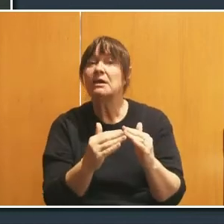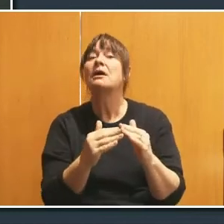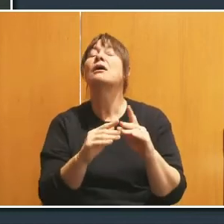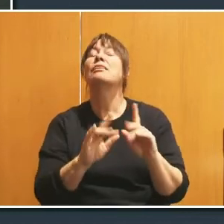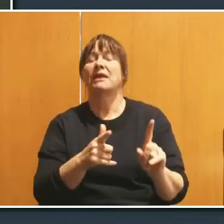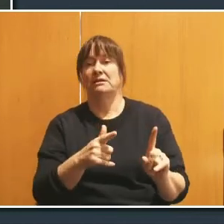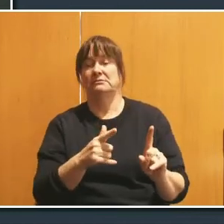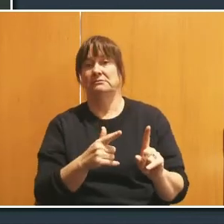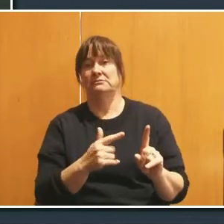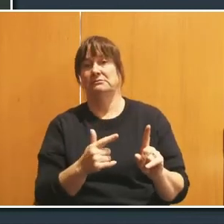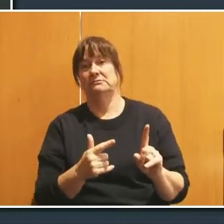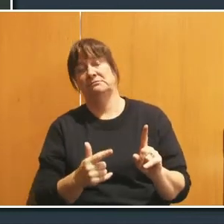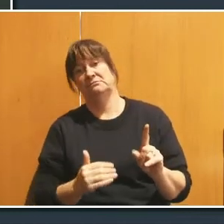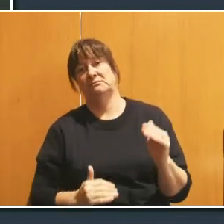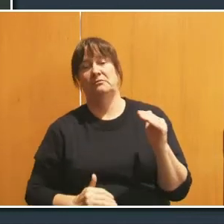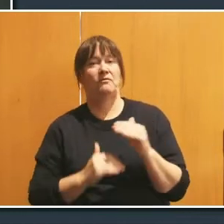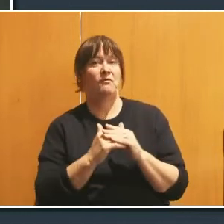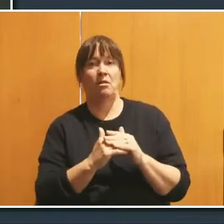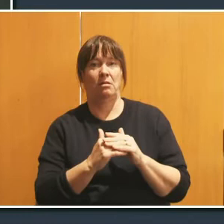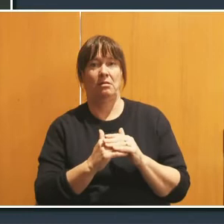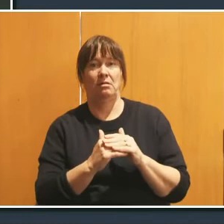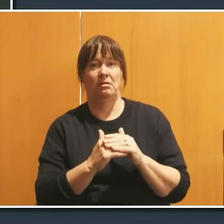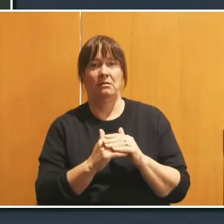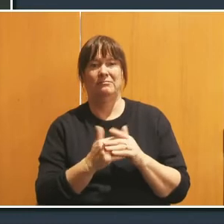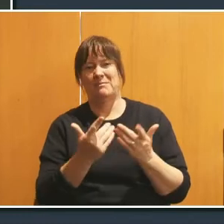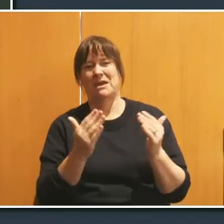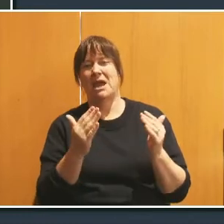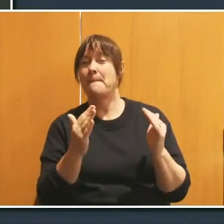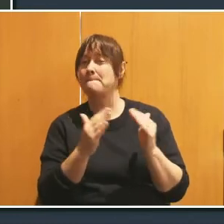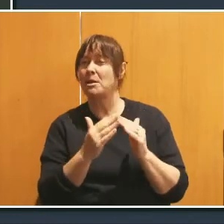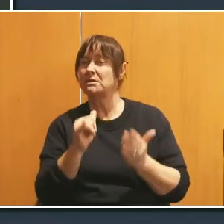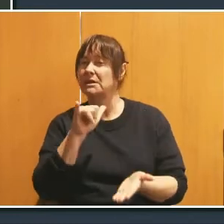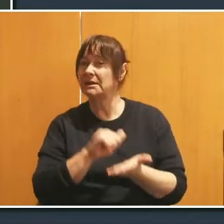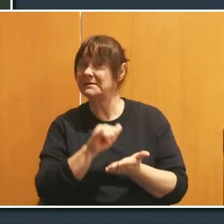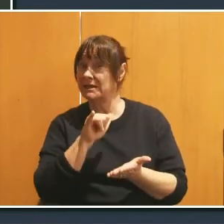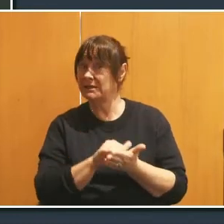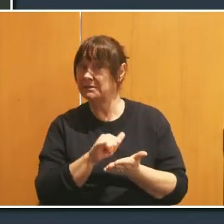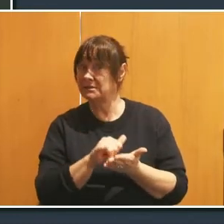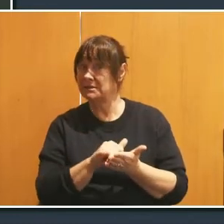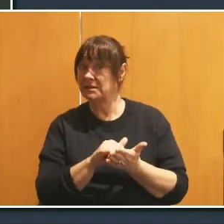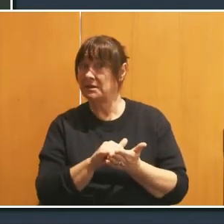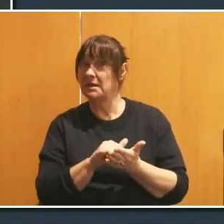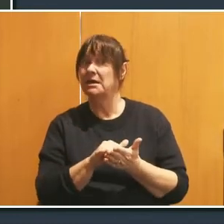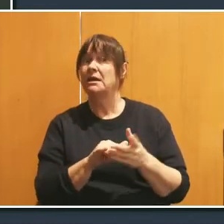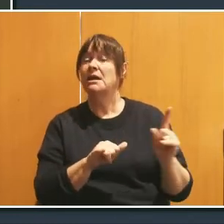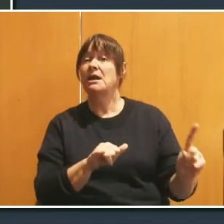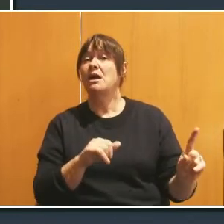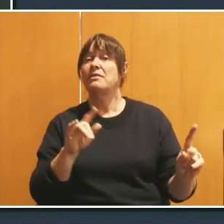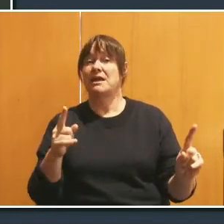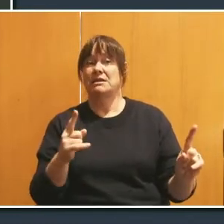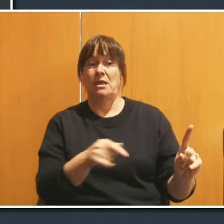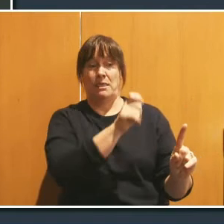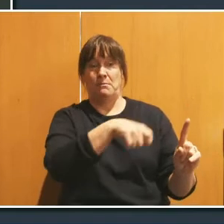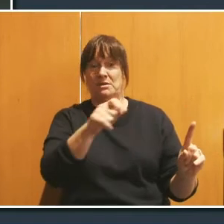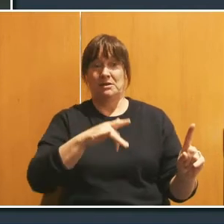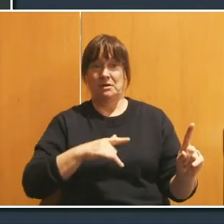upfront to, say, a building consent stage, and that could go onto each resident, and they buy in